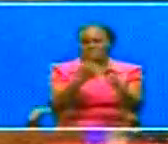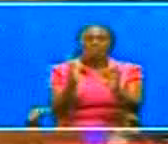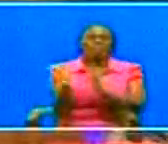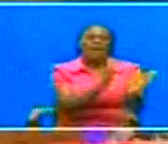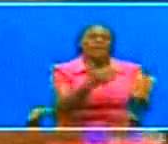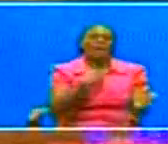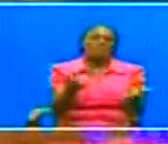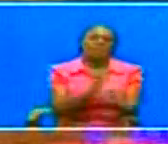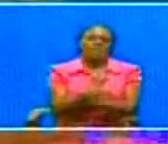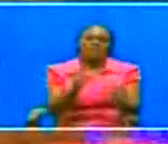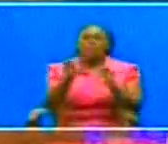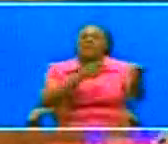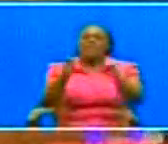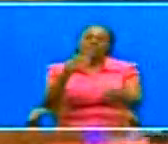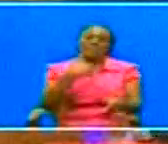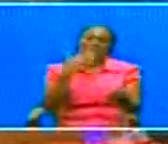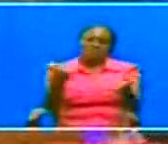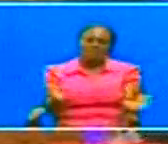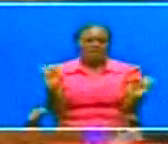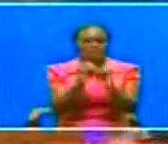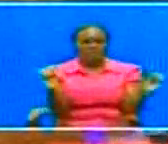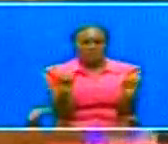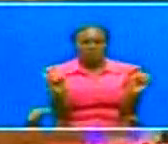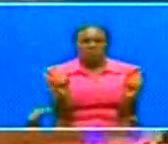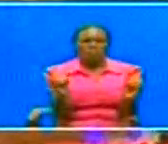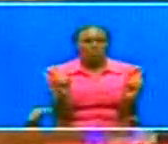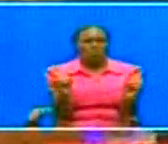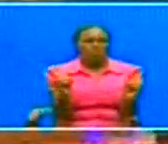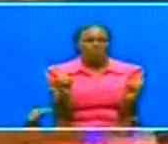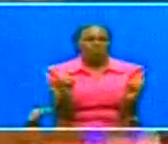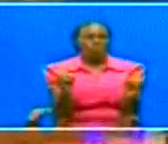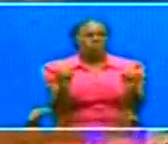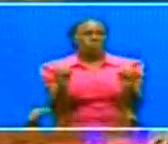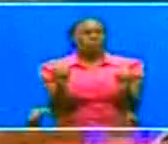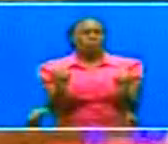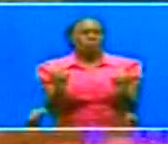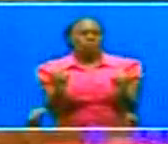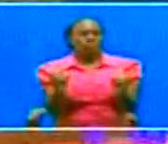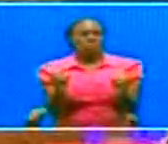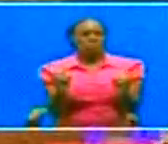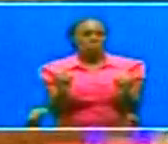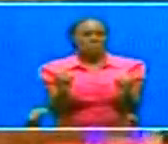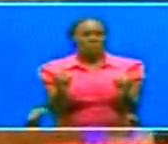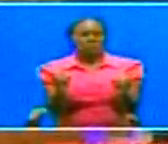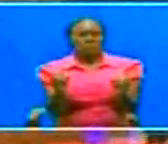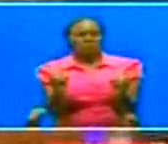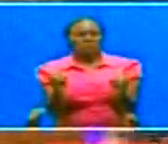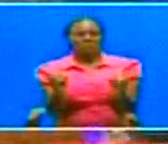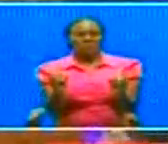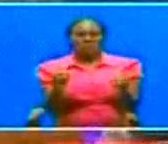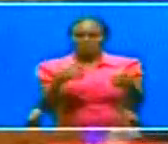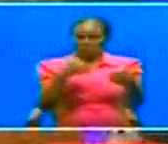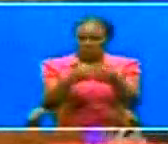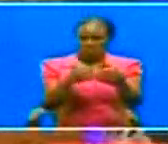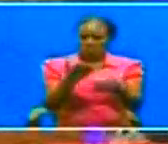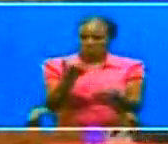here, there's no real management, there's no... A lot of pirates. Yeah, oh my gosh. It's Pirate City. I'm telling you. You almost want to pirate